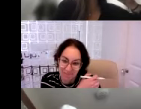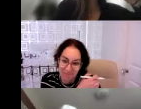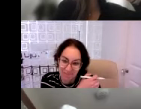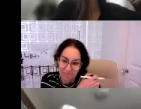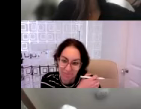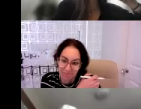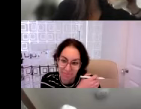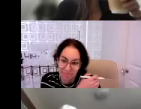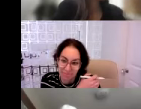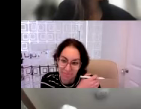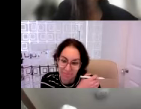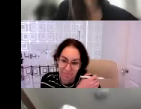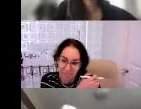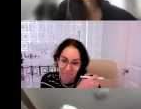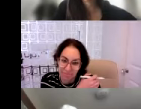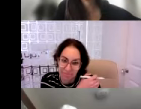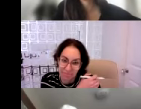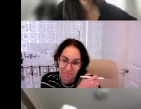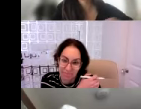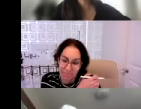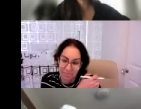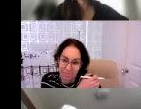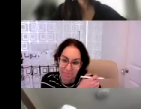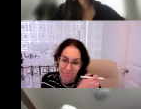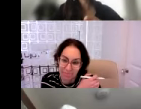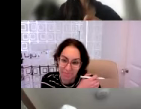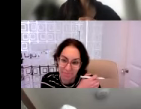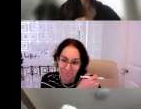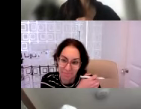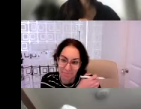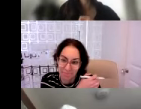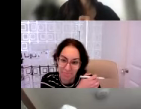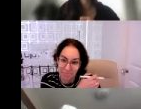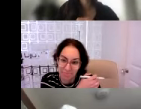work. I still fix things that are simple to fix,